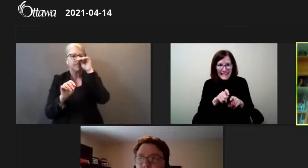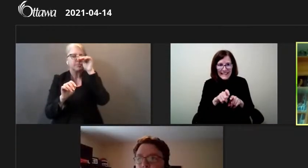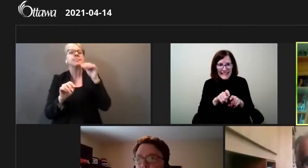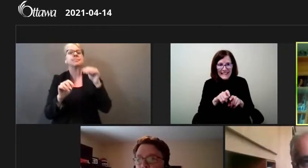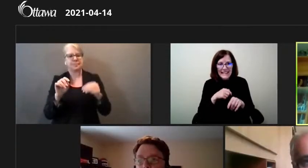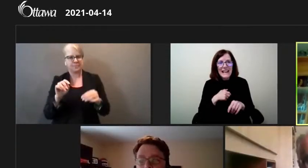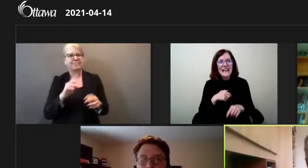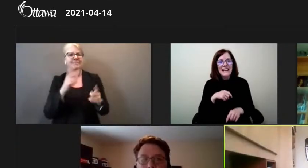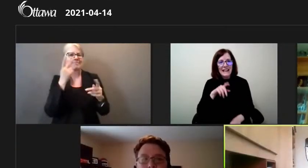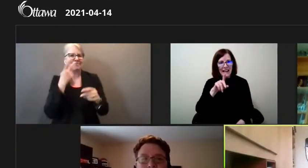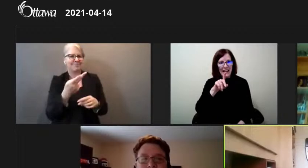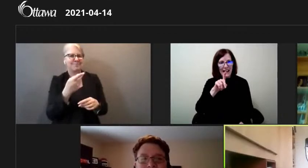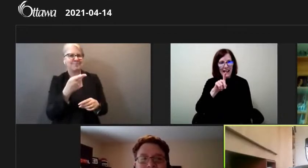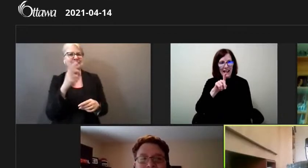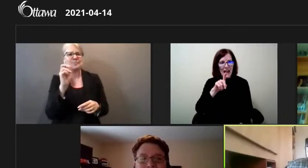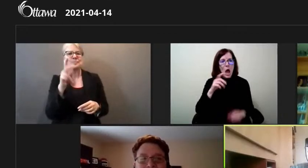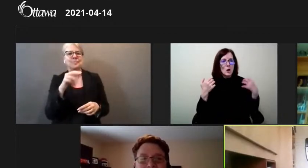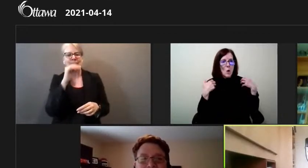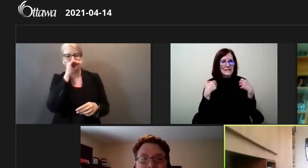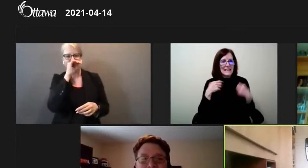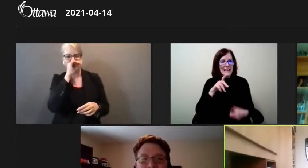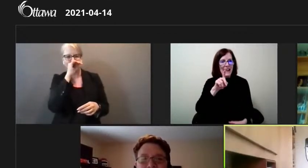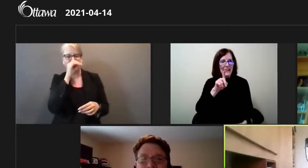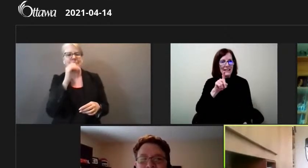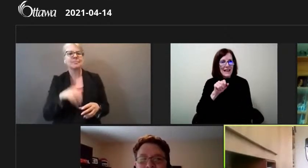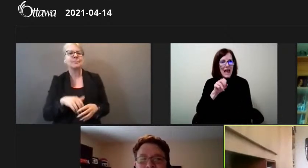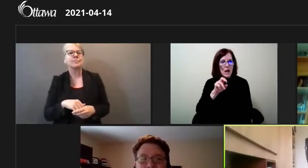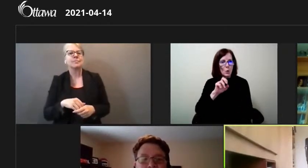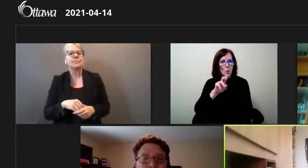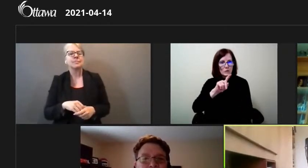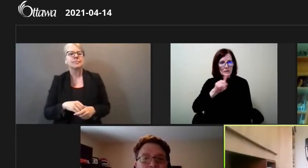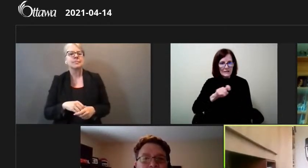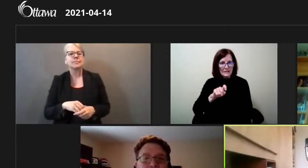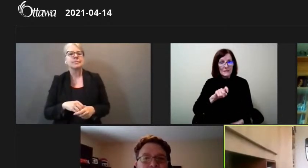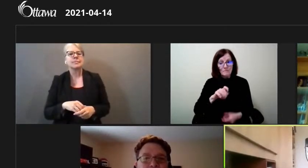There you are, George. Thank you, Mr. Chair. So yeah, it was